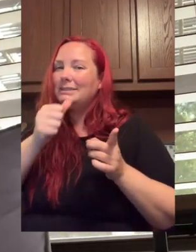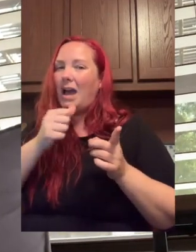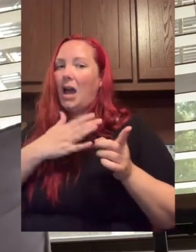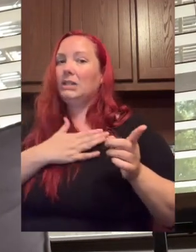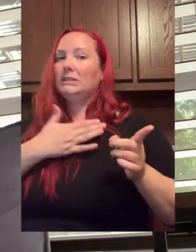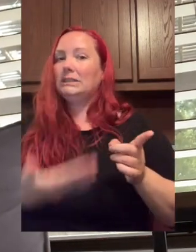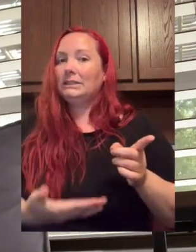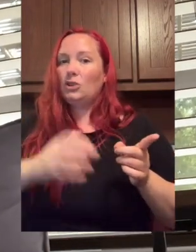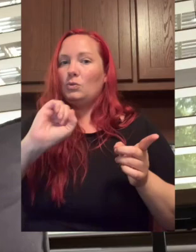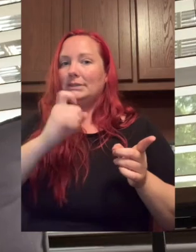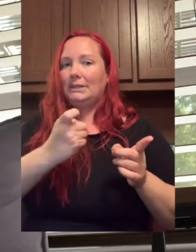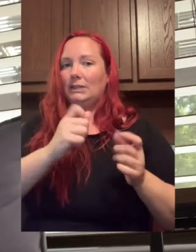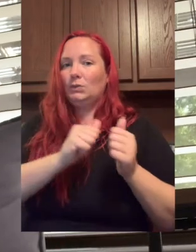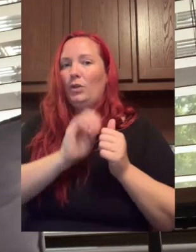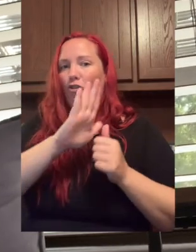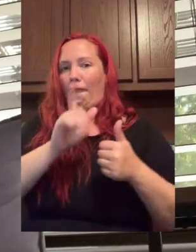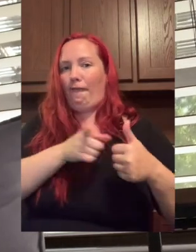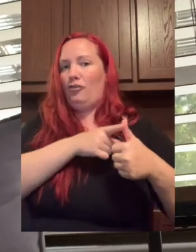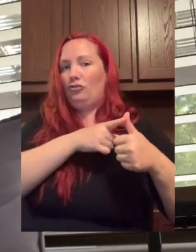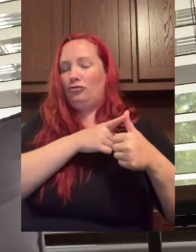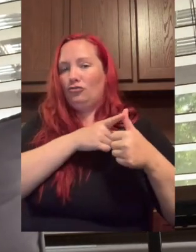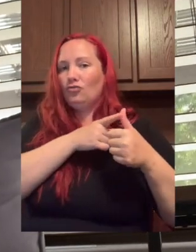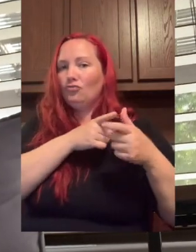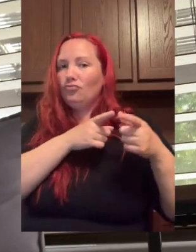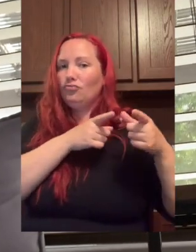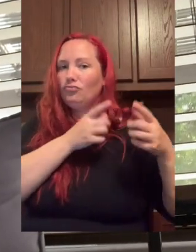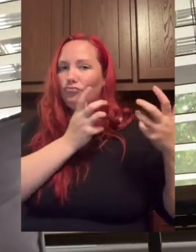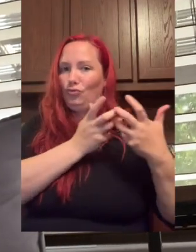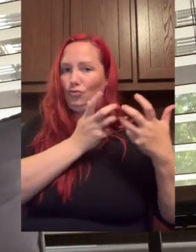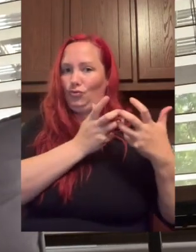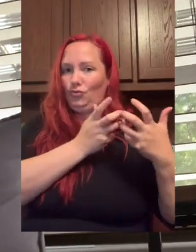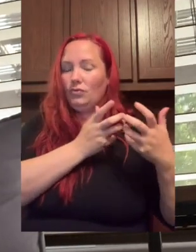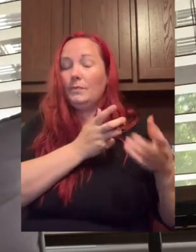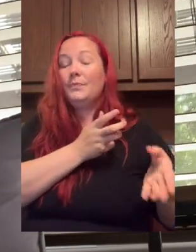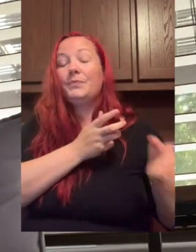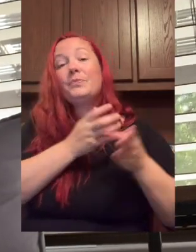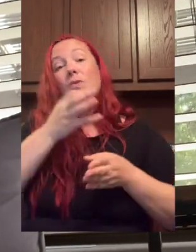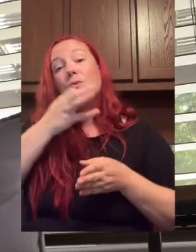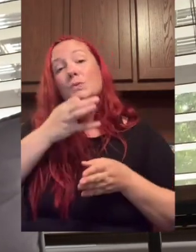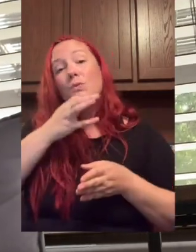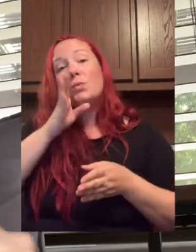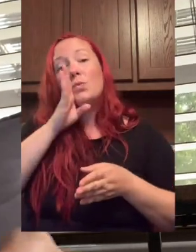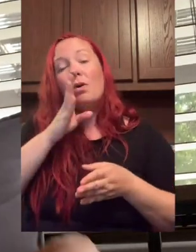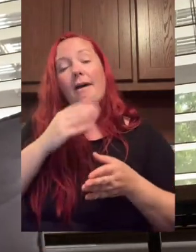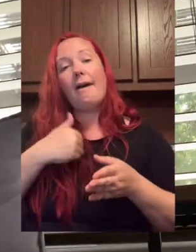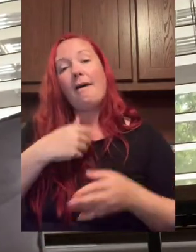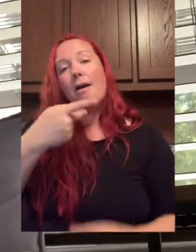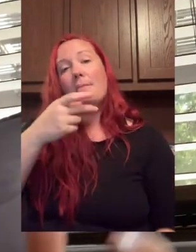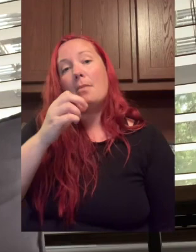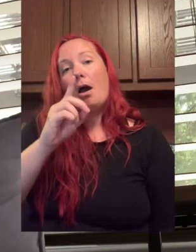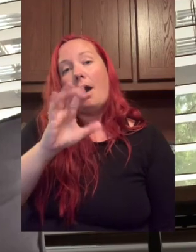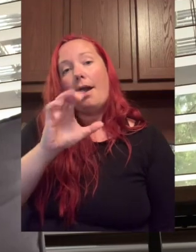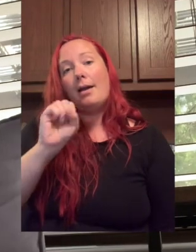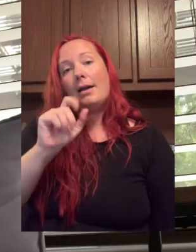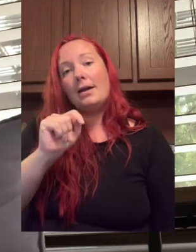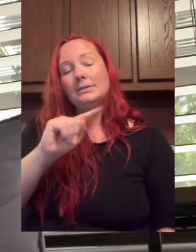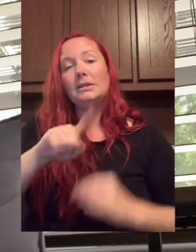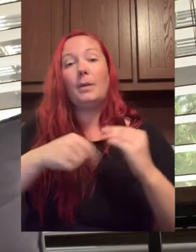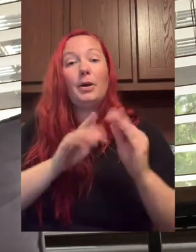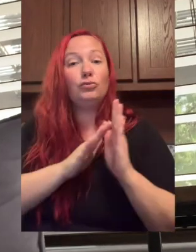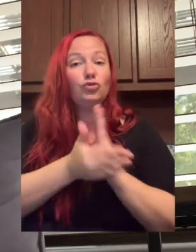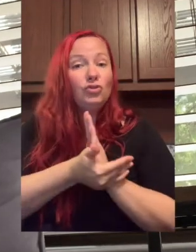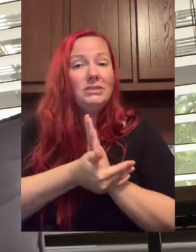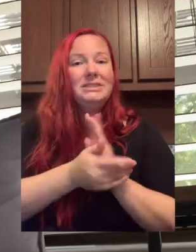into a metamor relationship with someone else, you are engaging in non-consensual sex with your first anchor